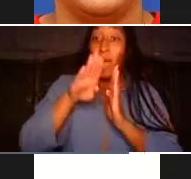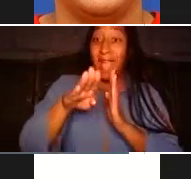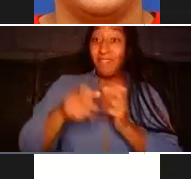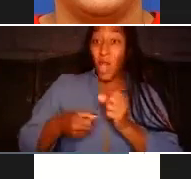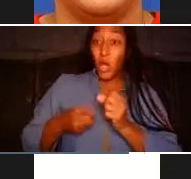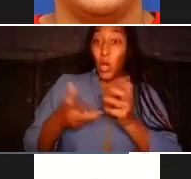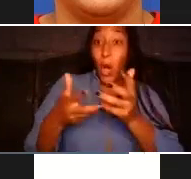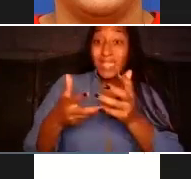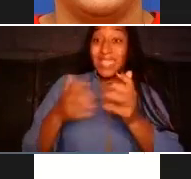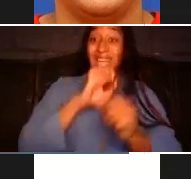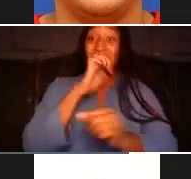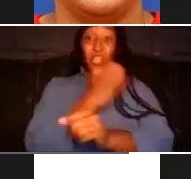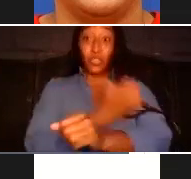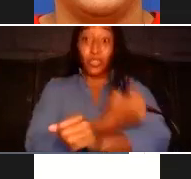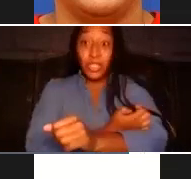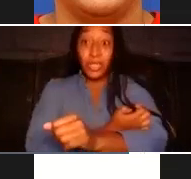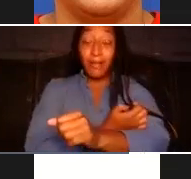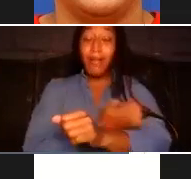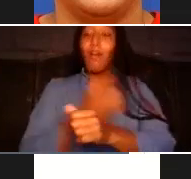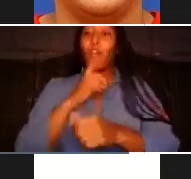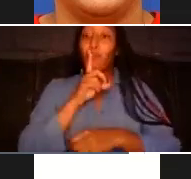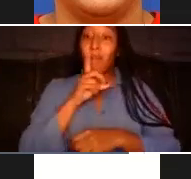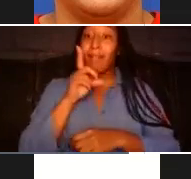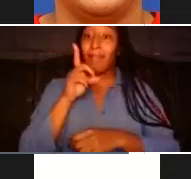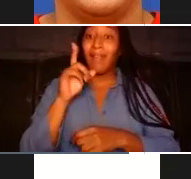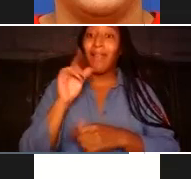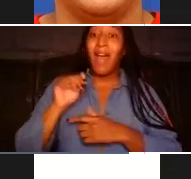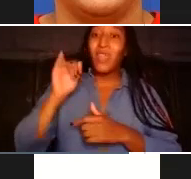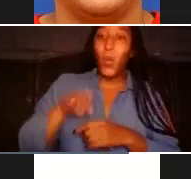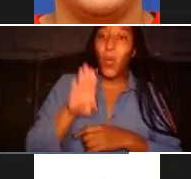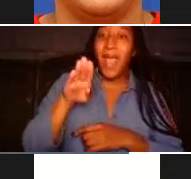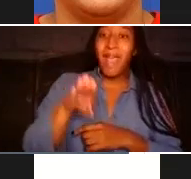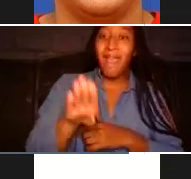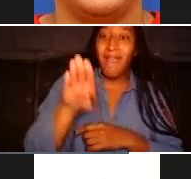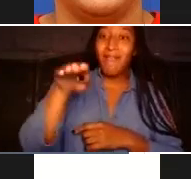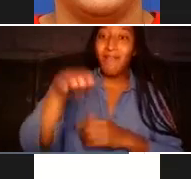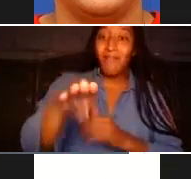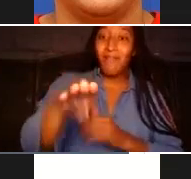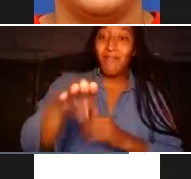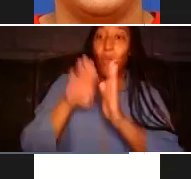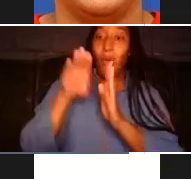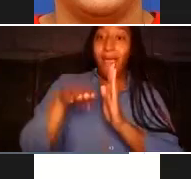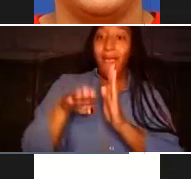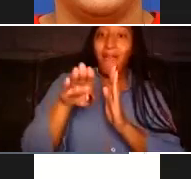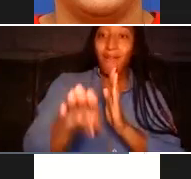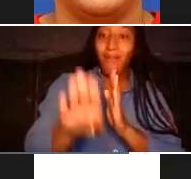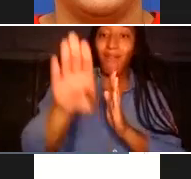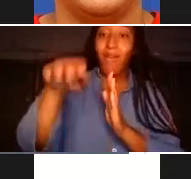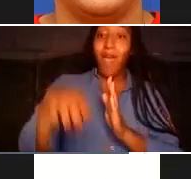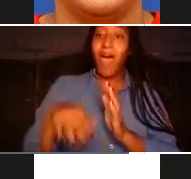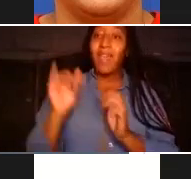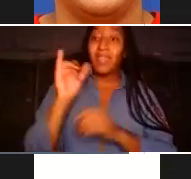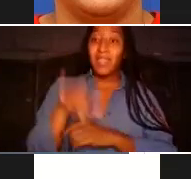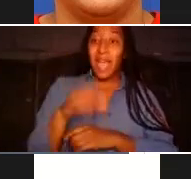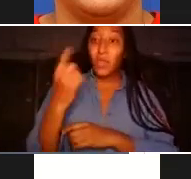that wave has a frequency. That energy has a frequency. I always tell students, a wave is nothing more than